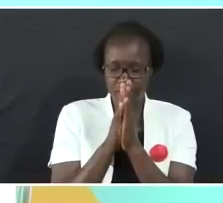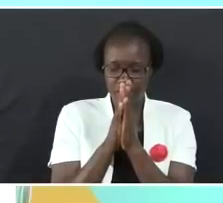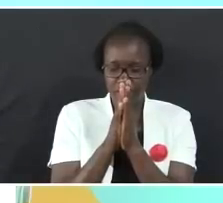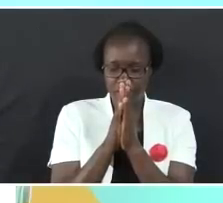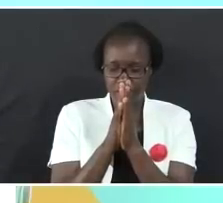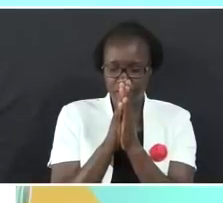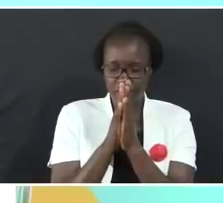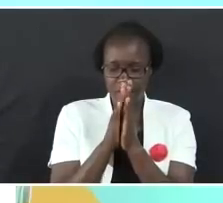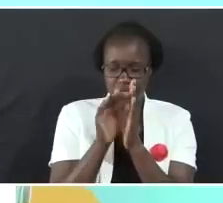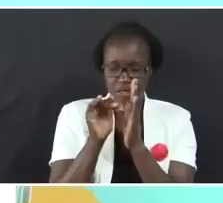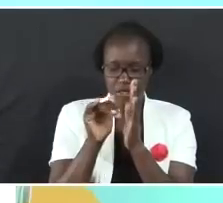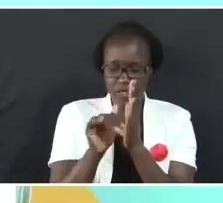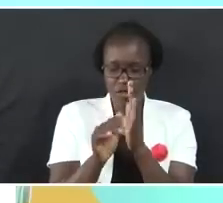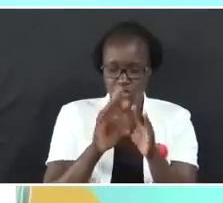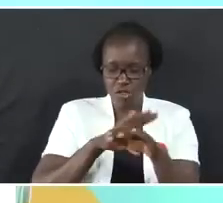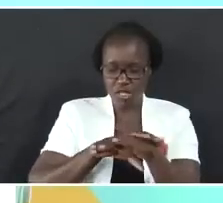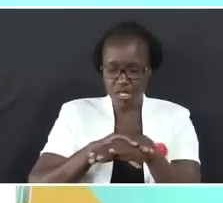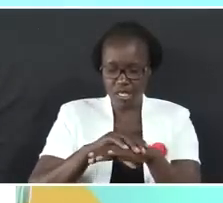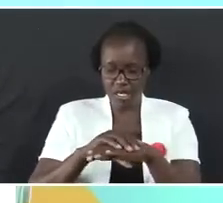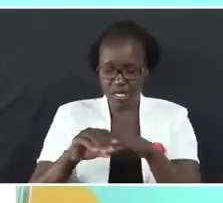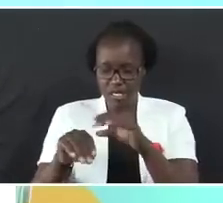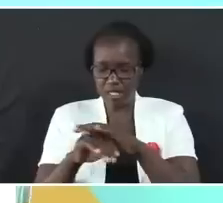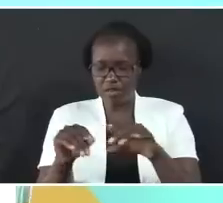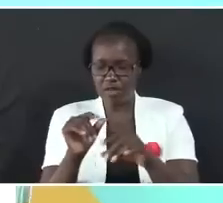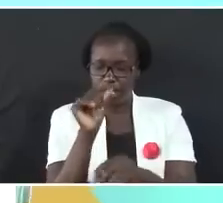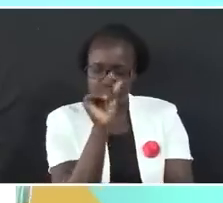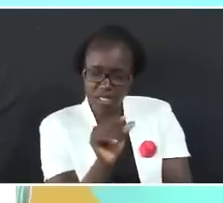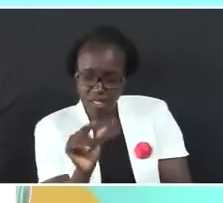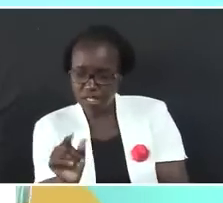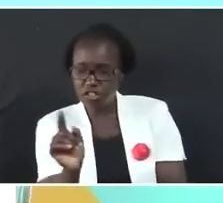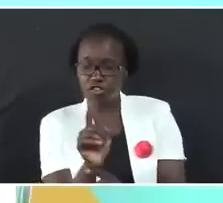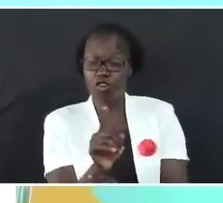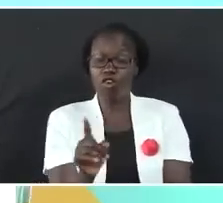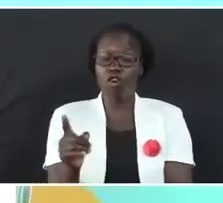that you will sanctify each one of us